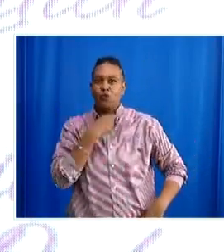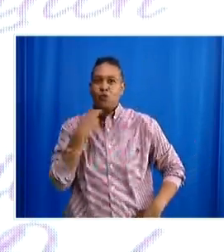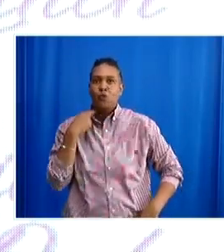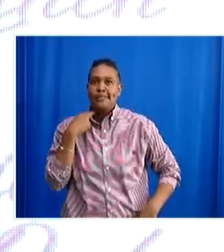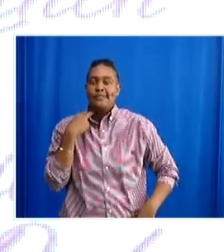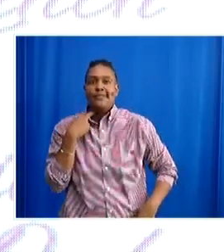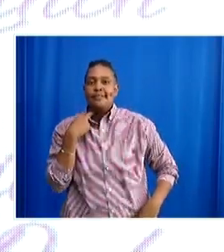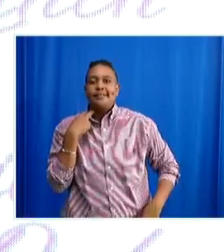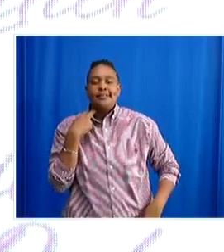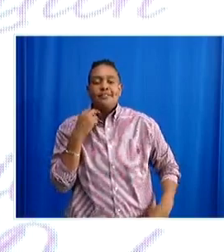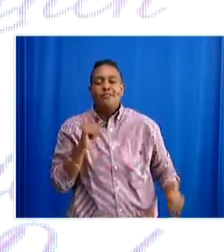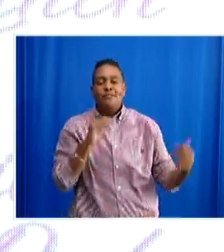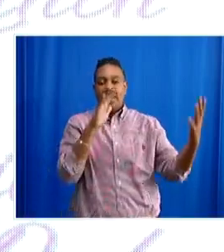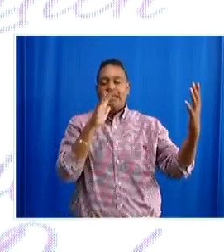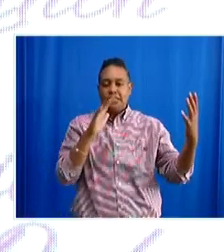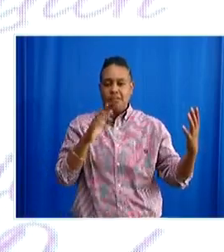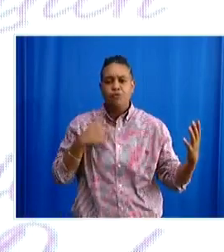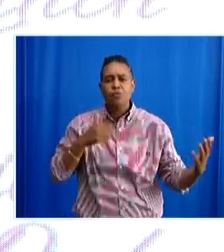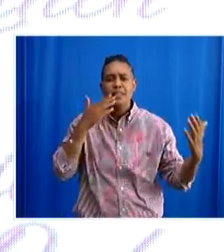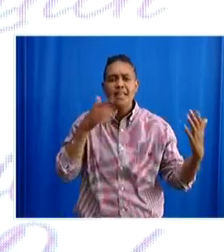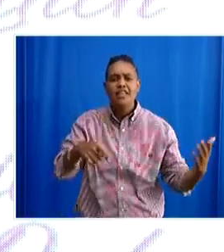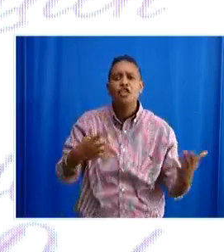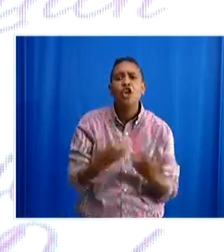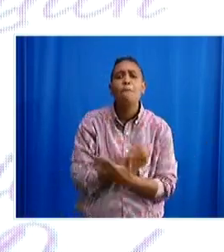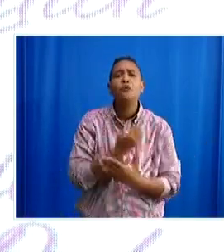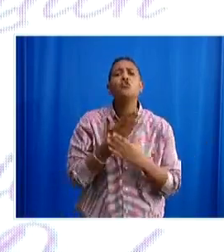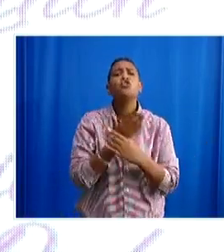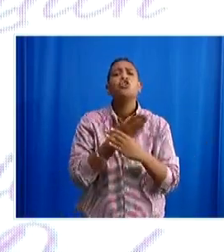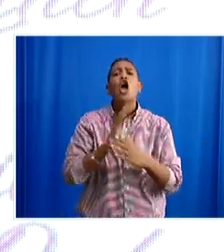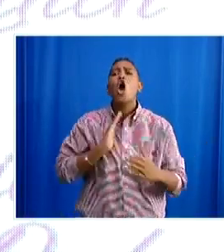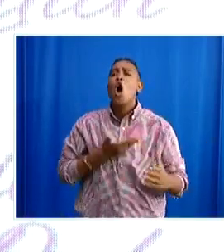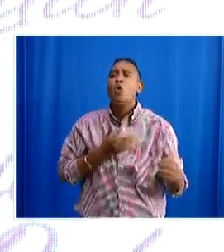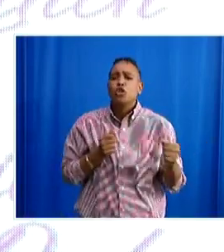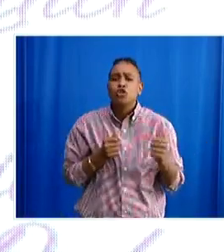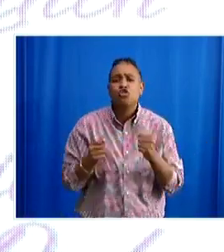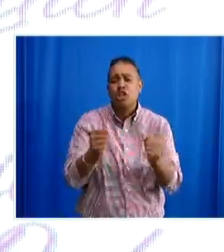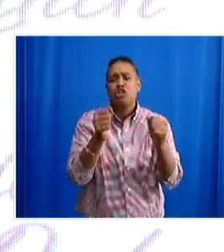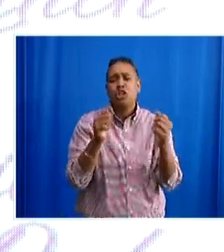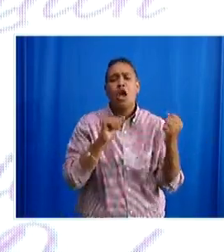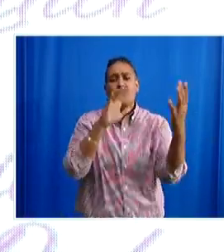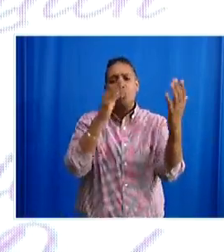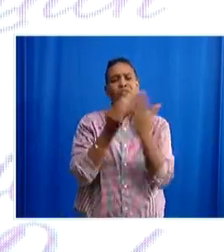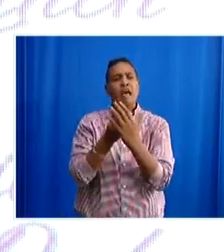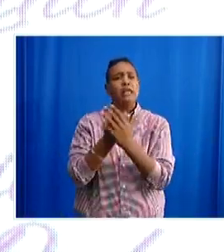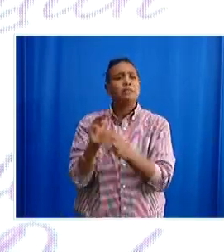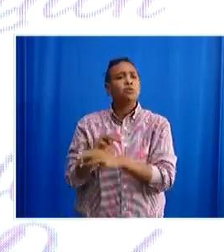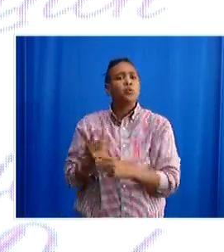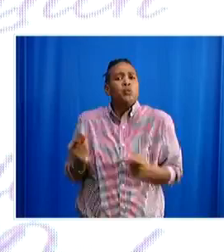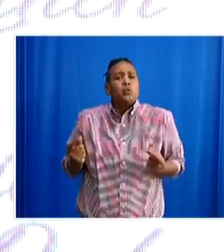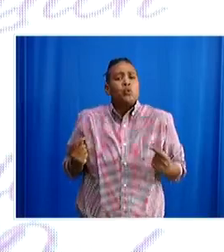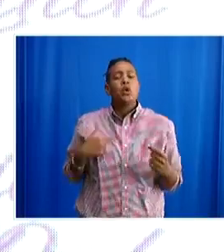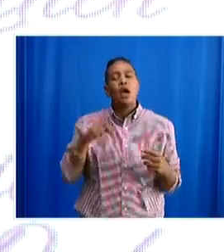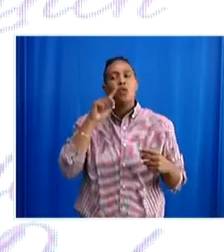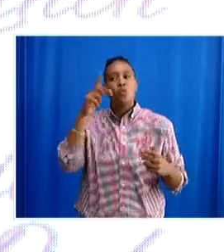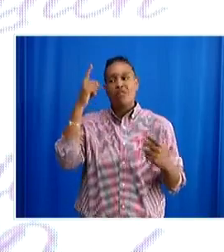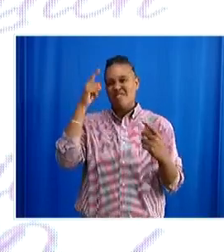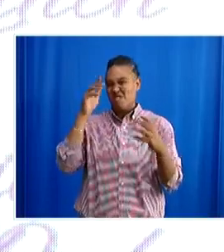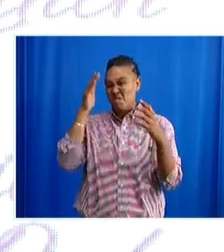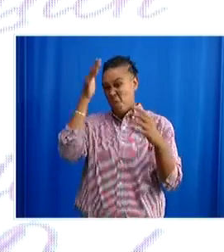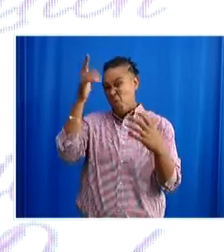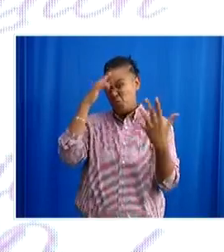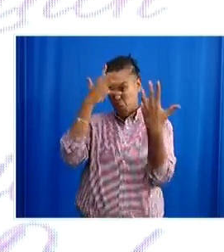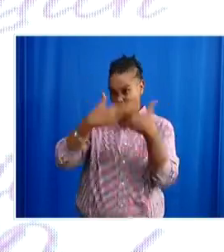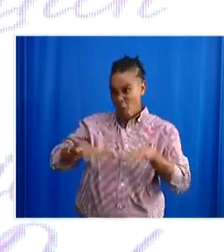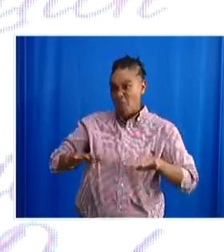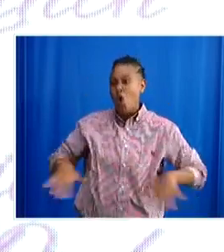Minister, thank you for this opportunity to share what our strategic approach is, and I look forward to the cooperation of everyone here